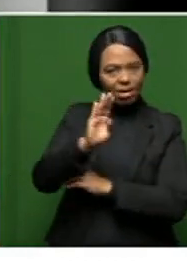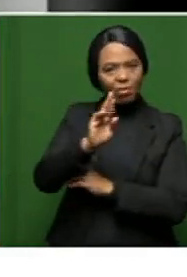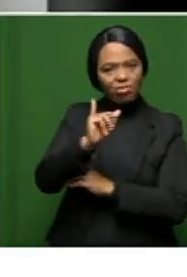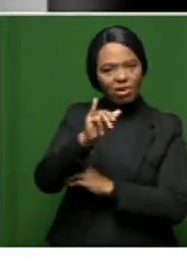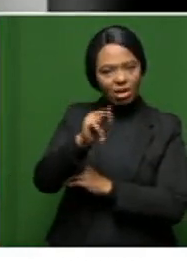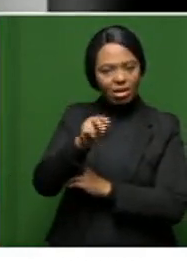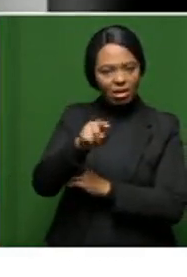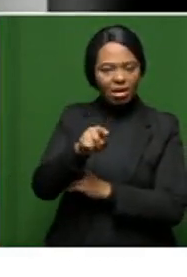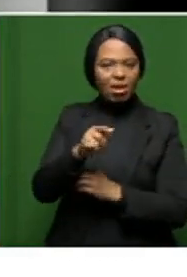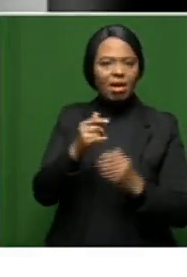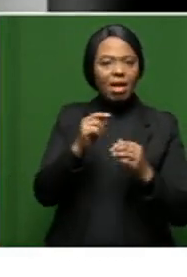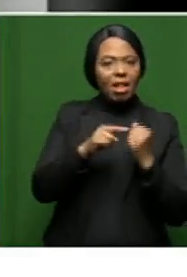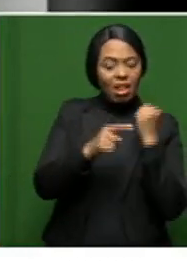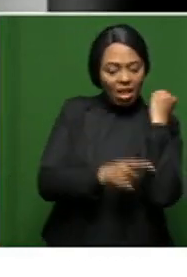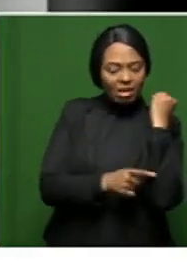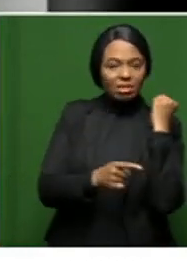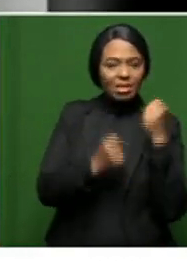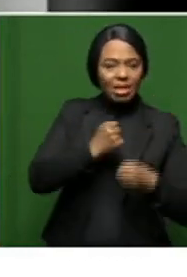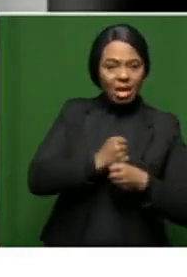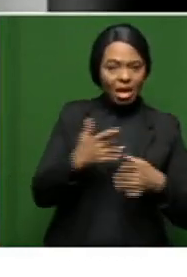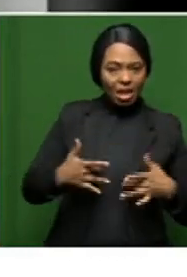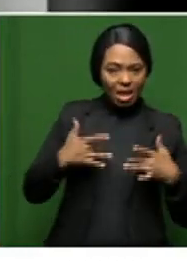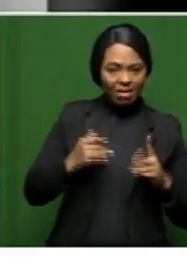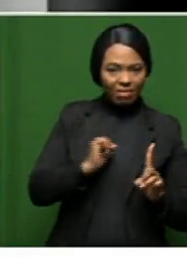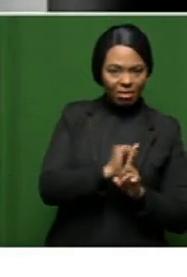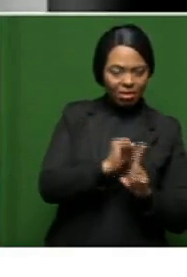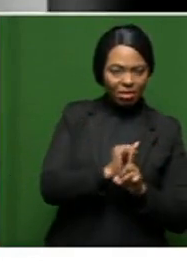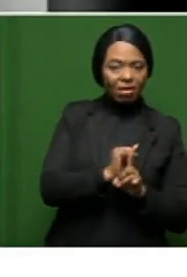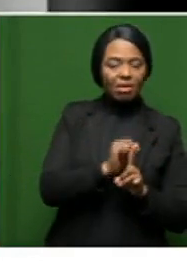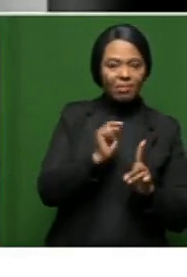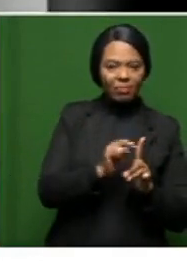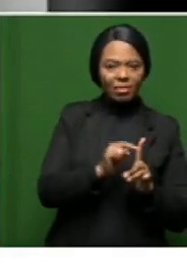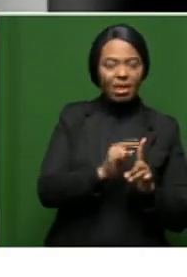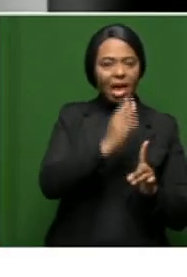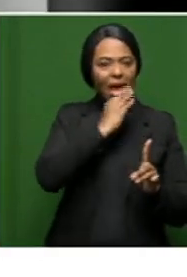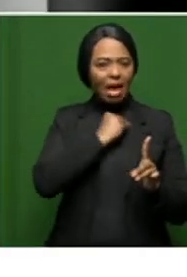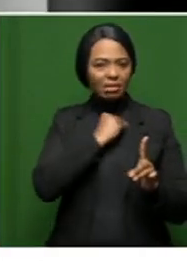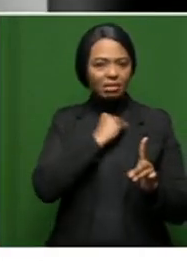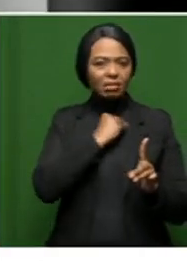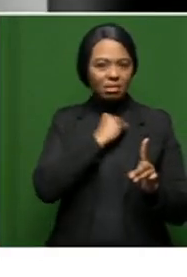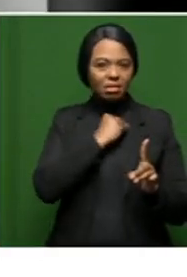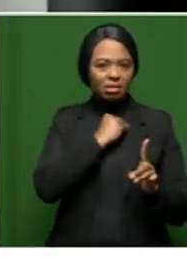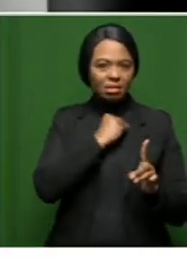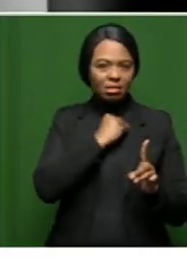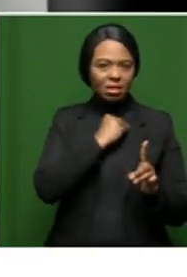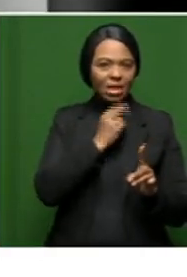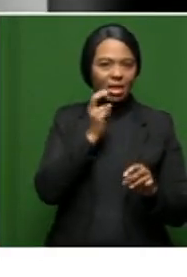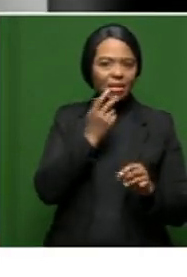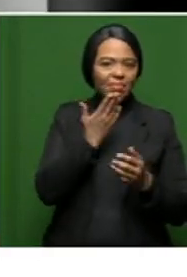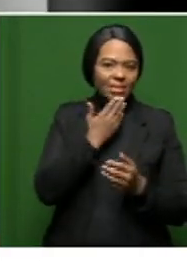But in the last year of his life, he constantly asked for me to publish a second